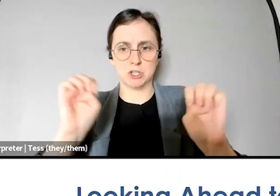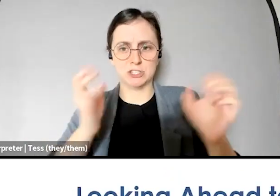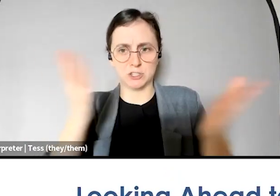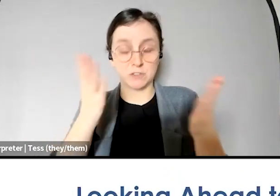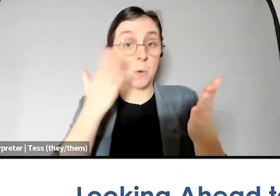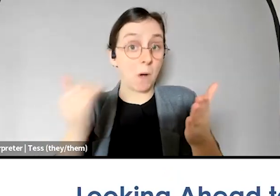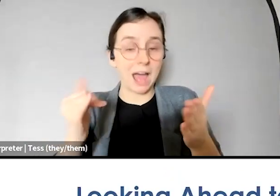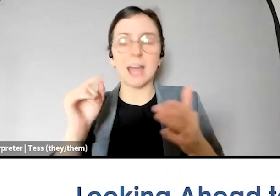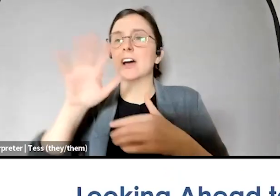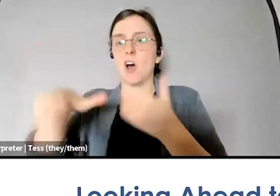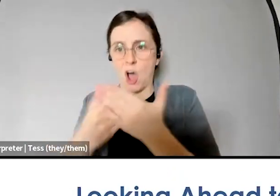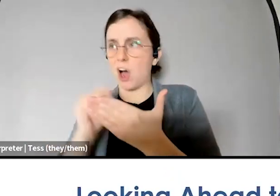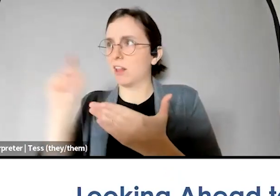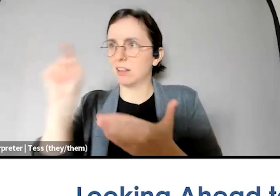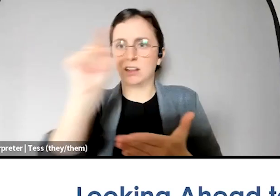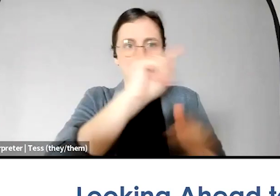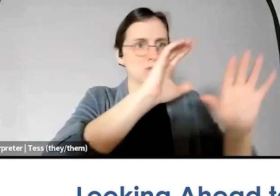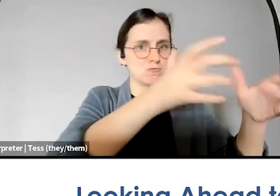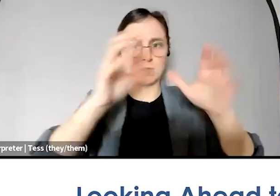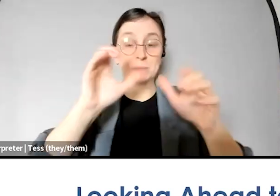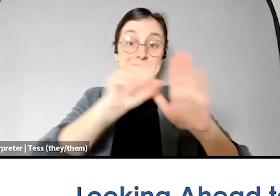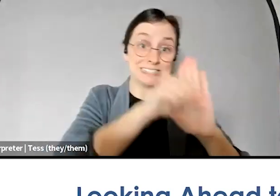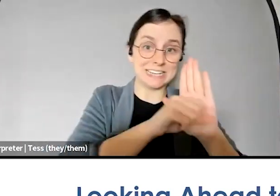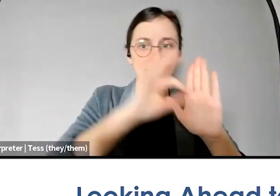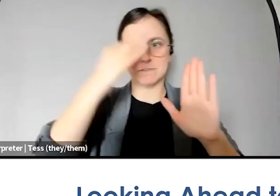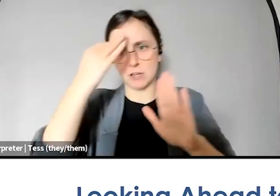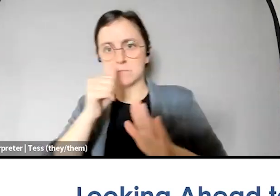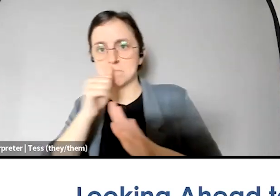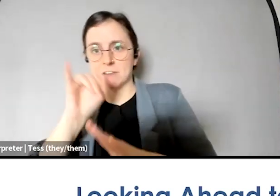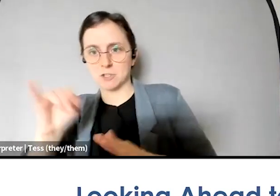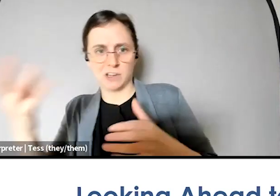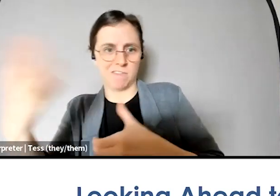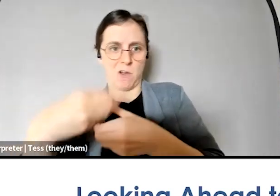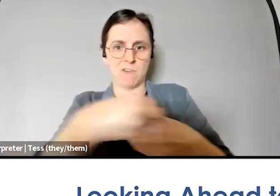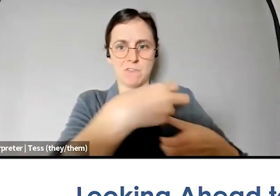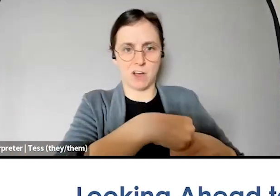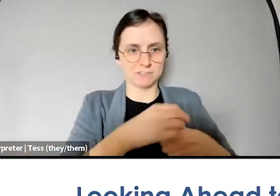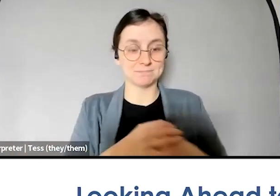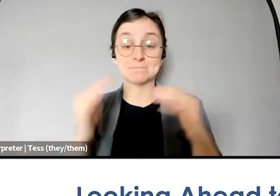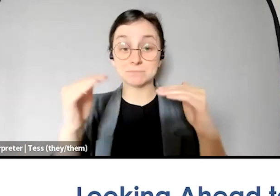So looking ahead, we expect that the House is now a Republican, the Senate is